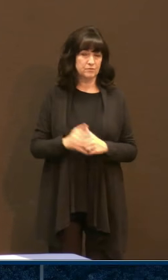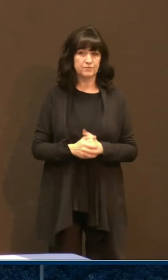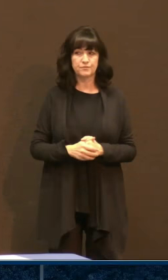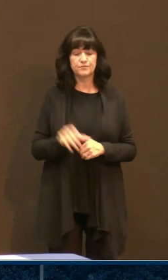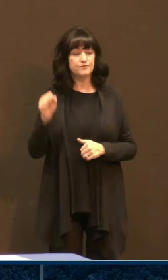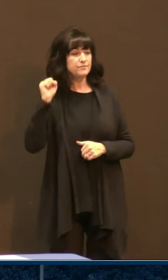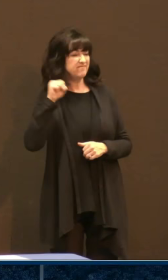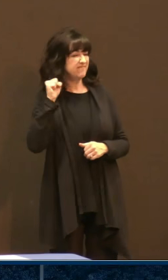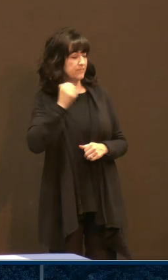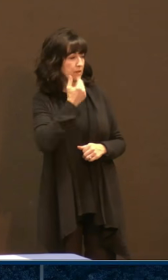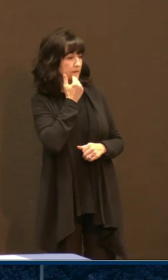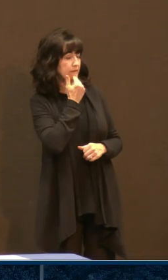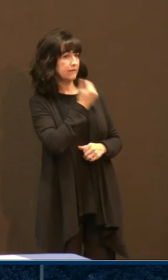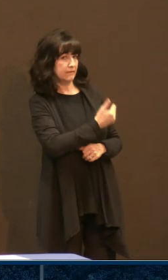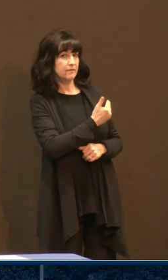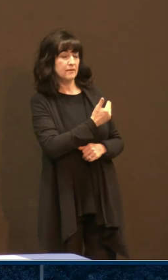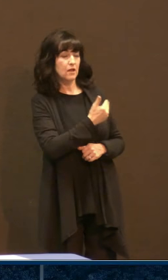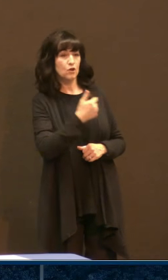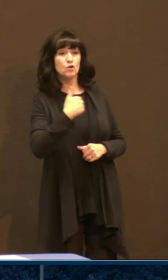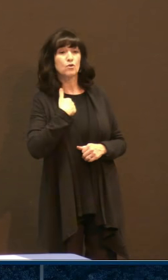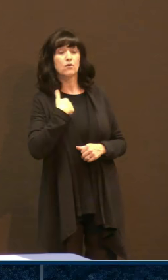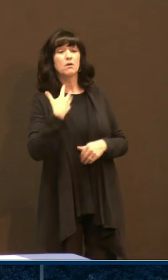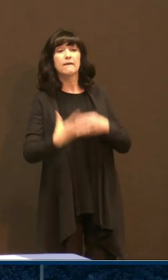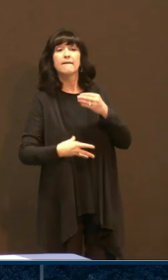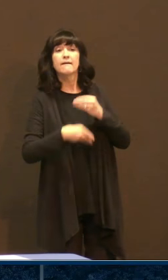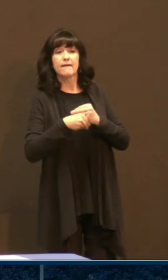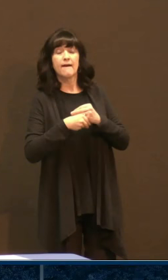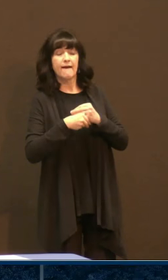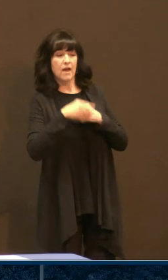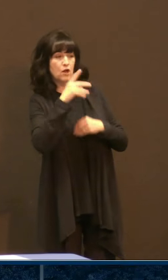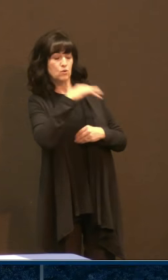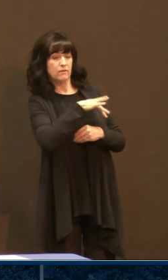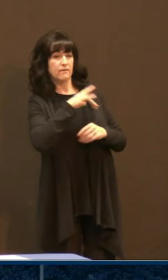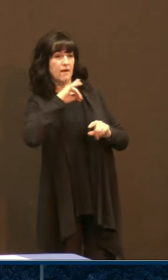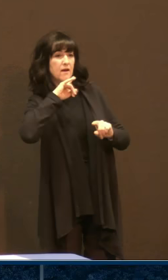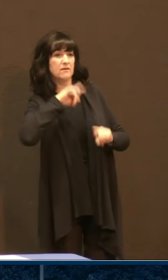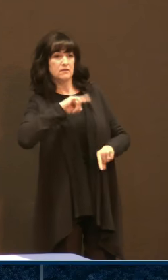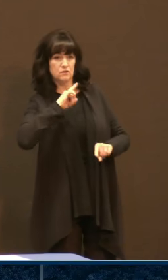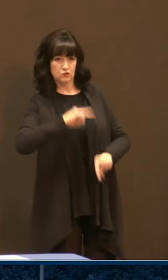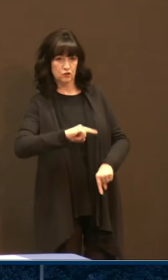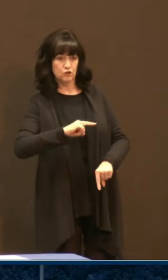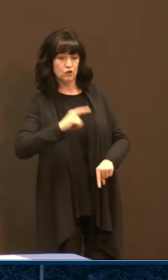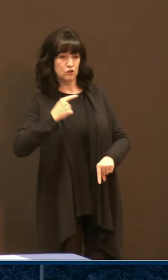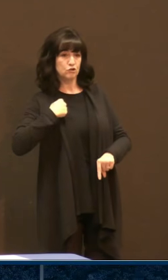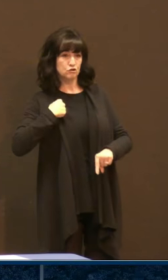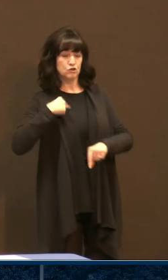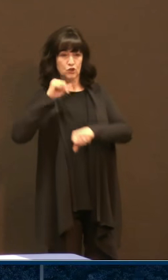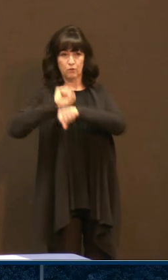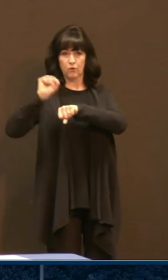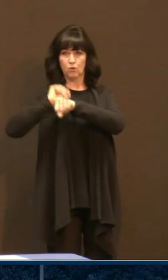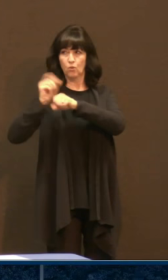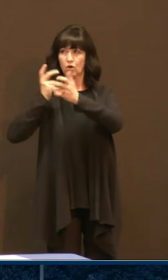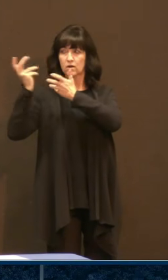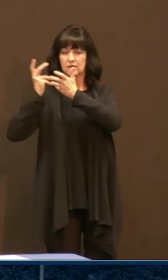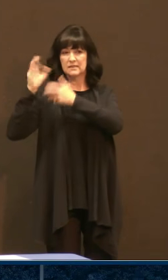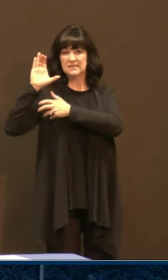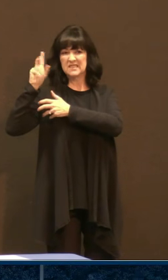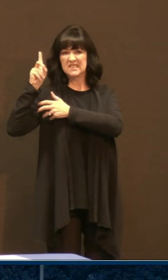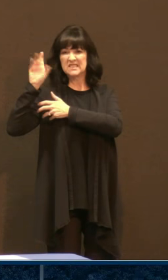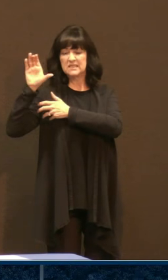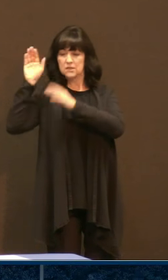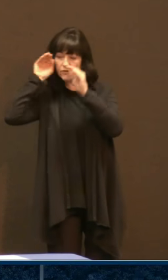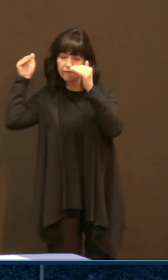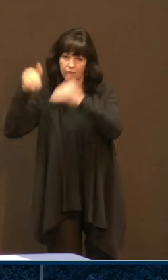Thank you, Governor. And I'll add to that, we've been working with the CDC for a number of days on this.